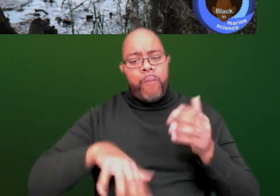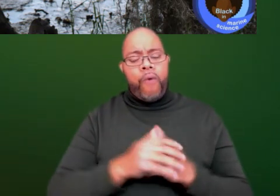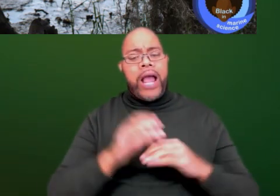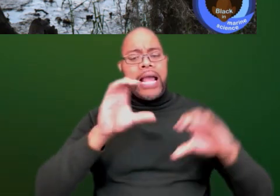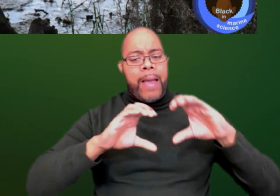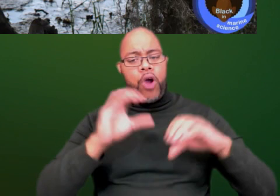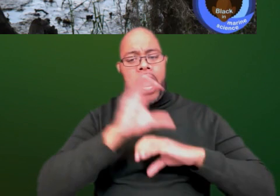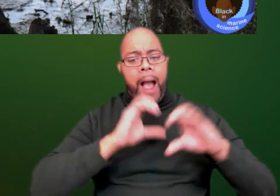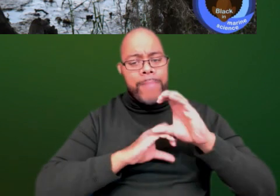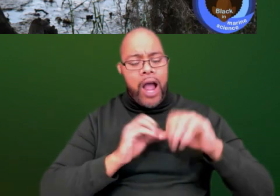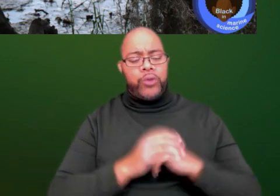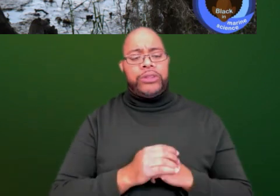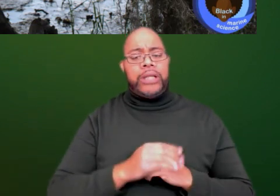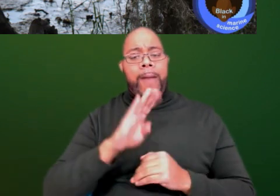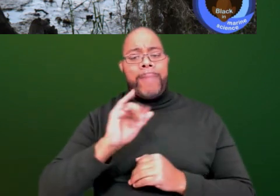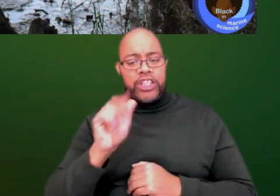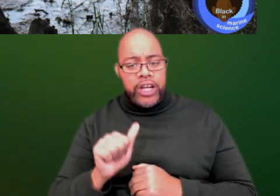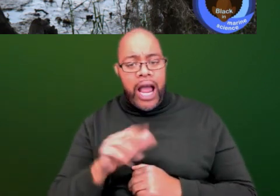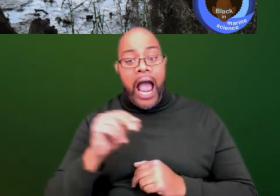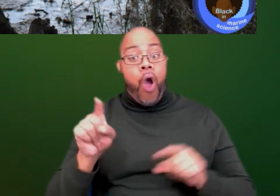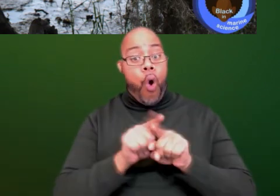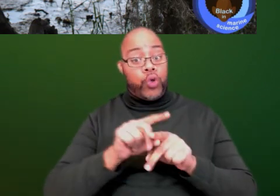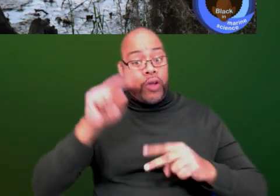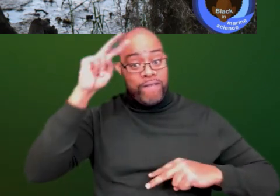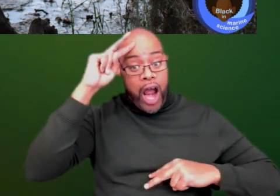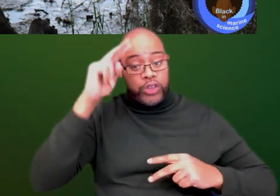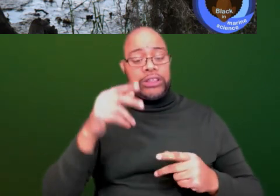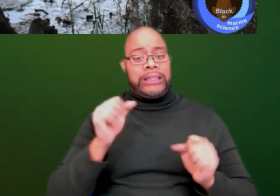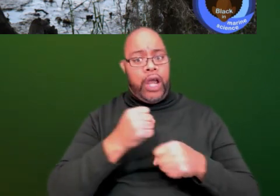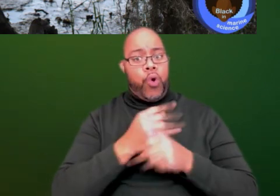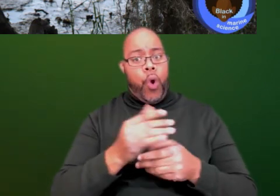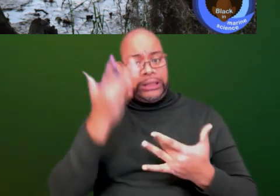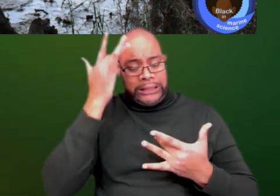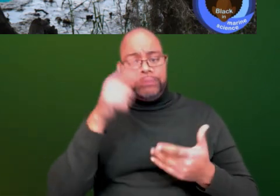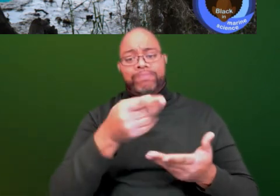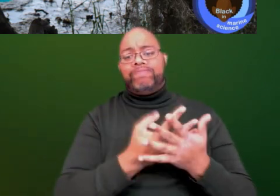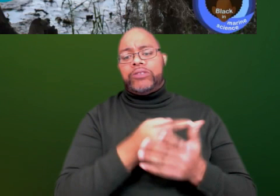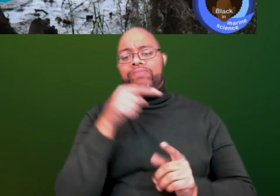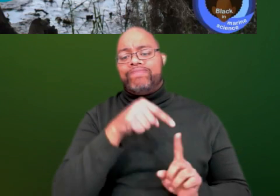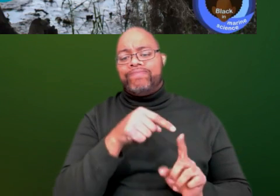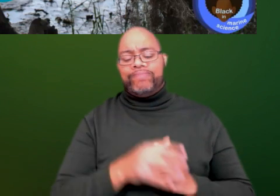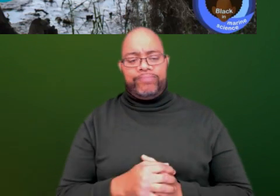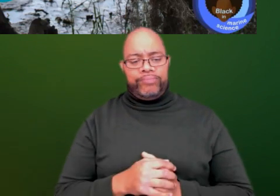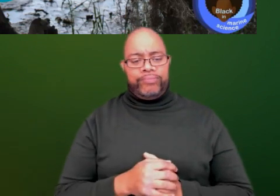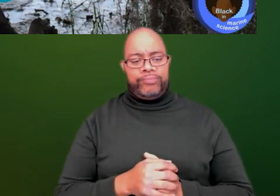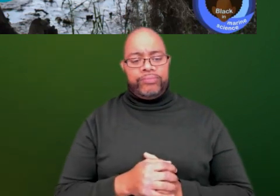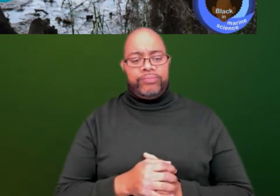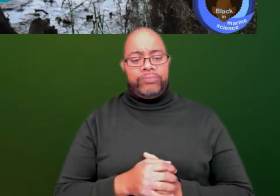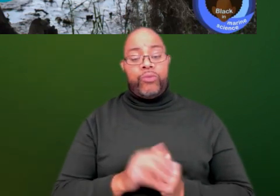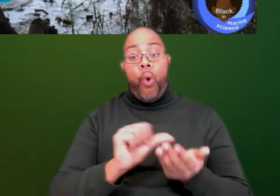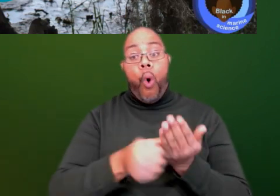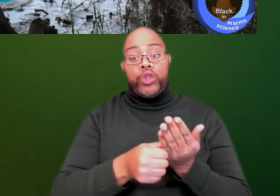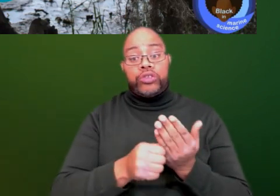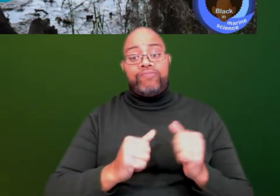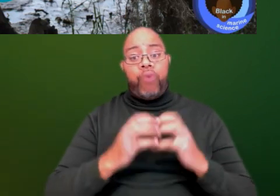chemical compounds, bacteria, and even viruses known to cause disease. An oyster reef